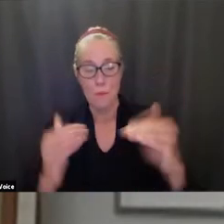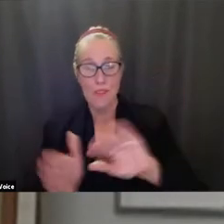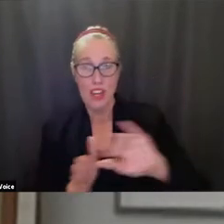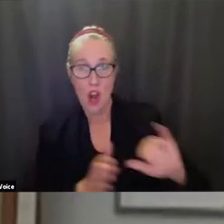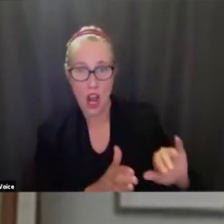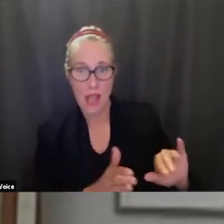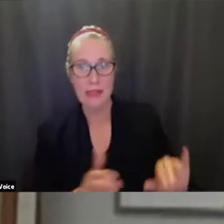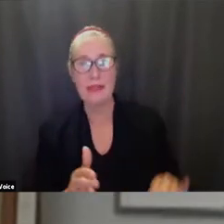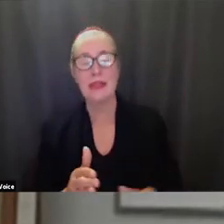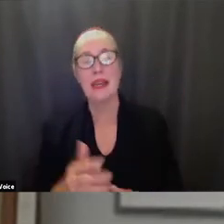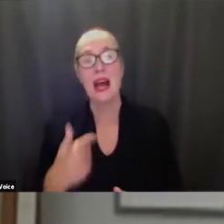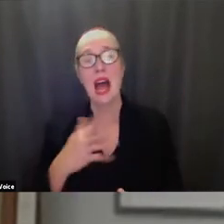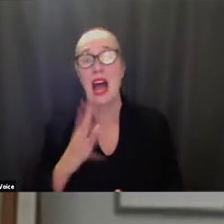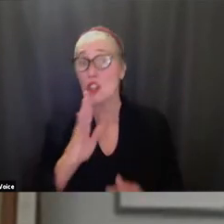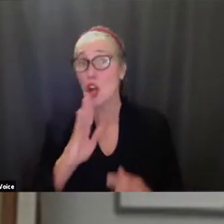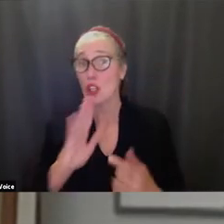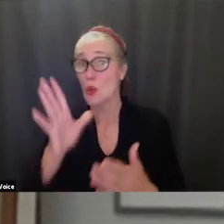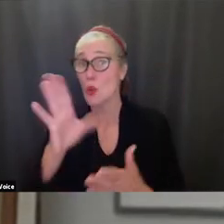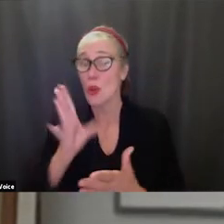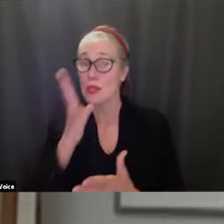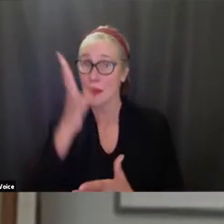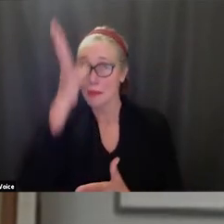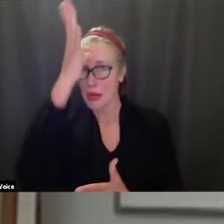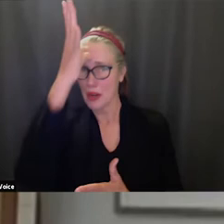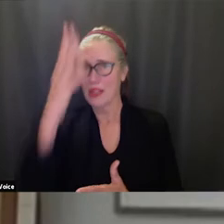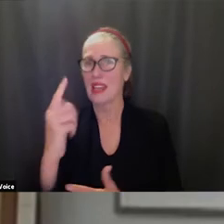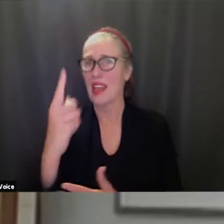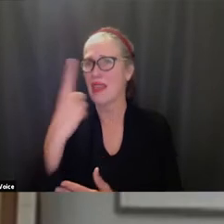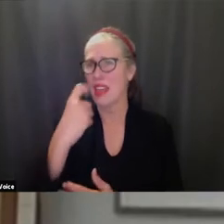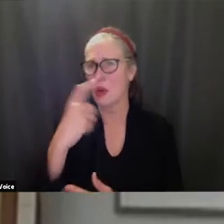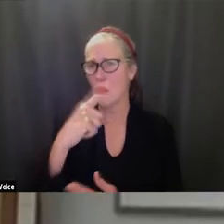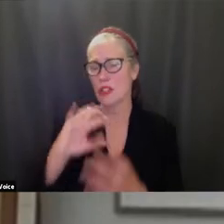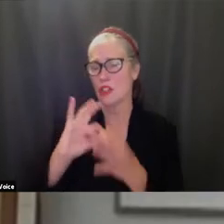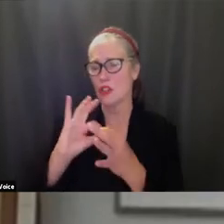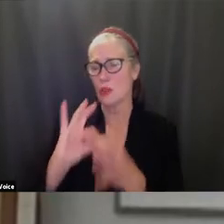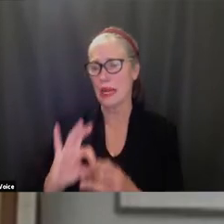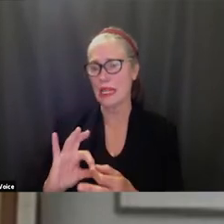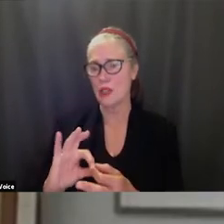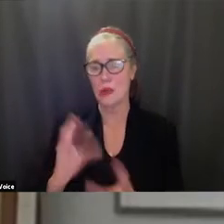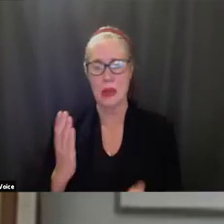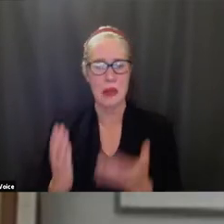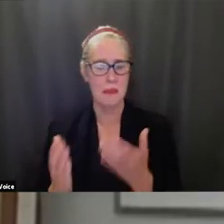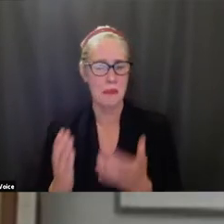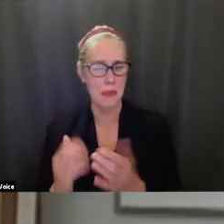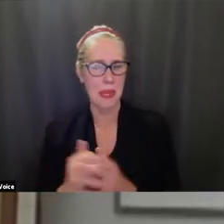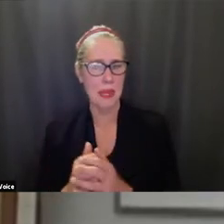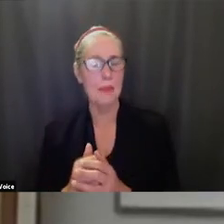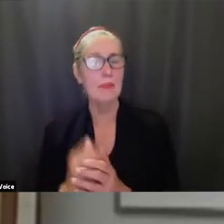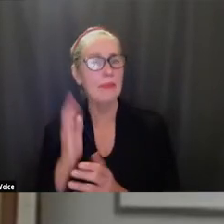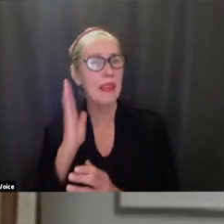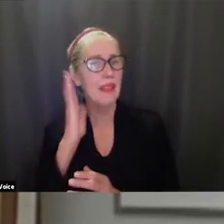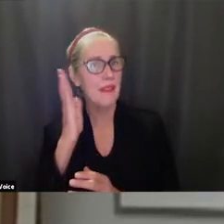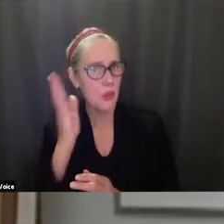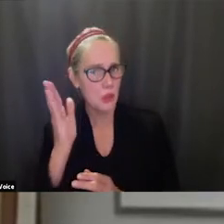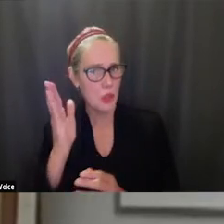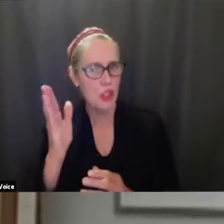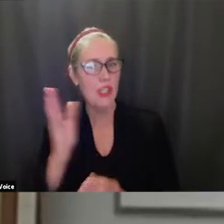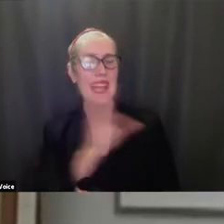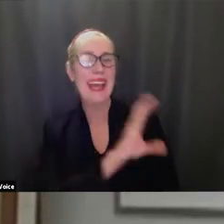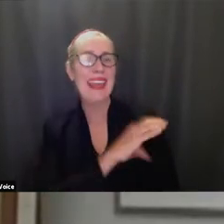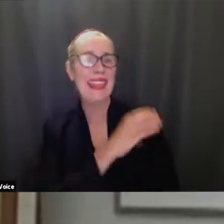parent i was talking to some parents and there was a question about eventually you know clinics being